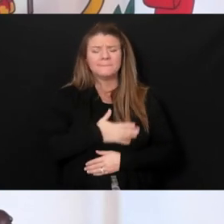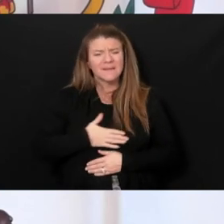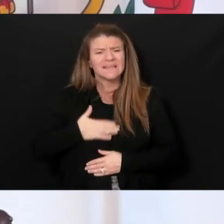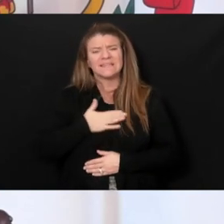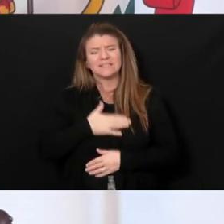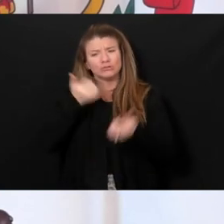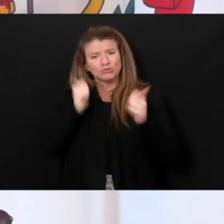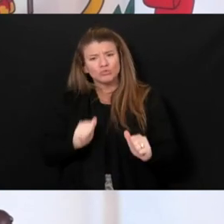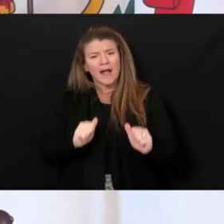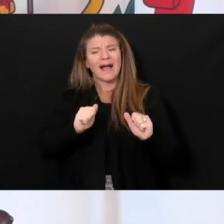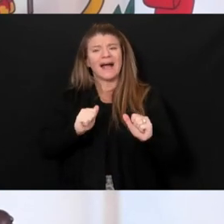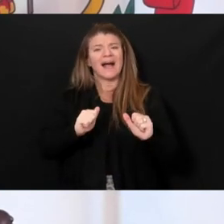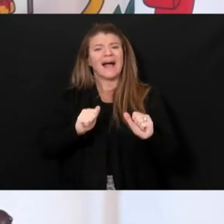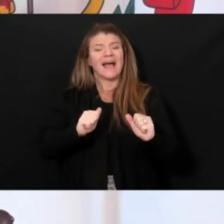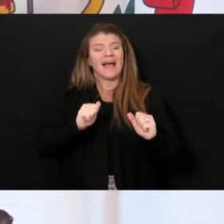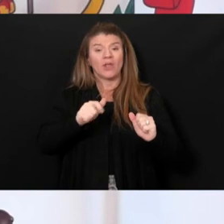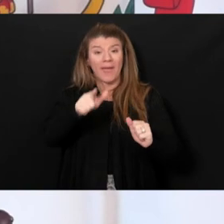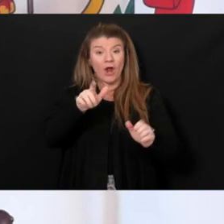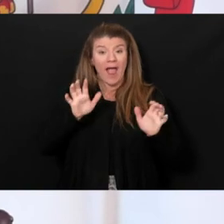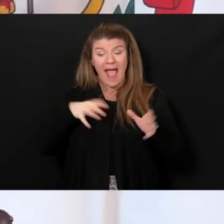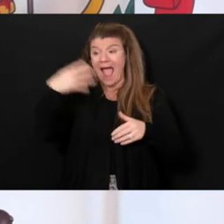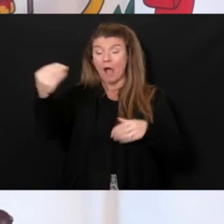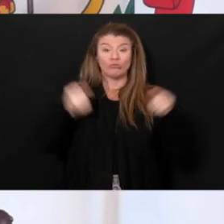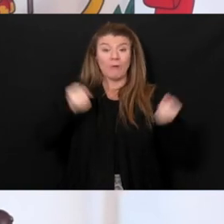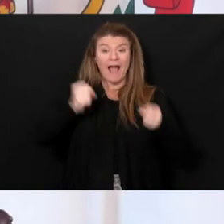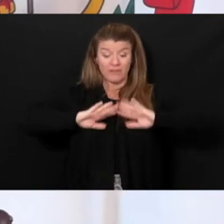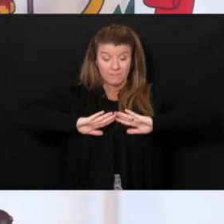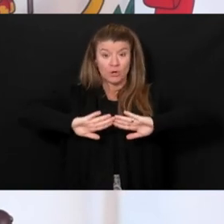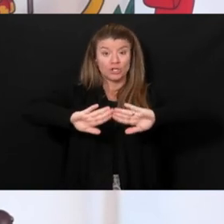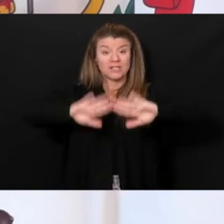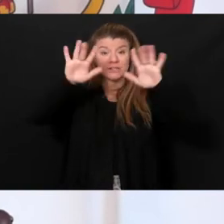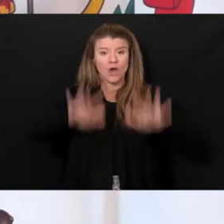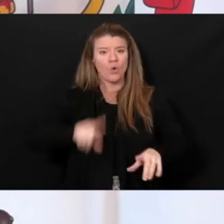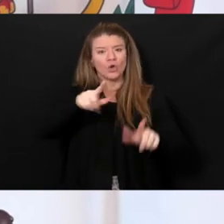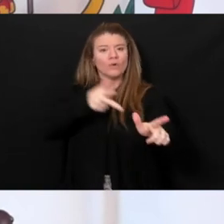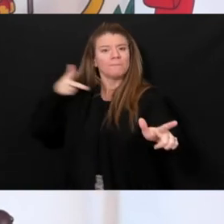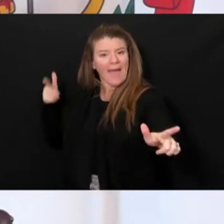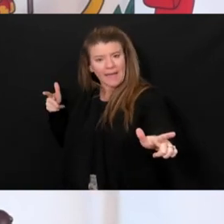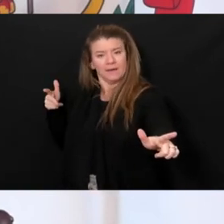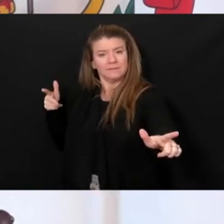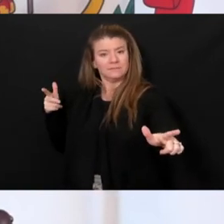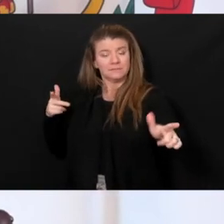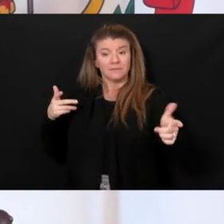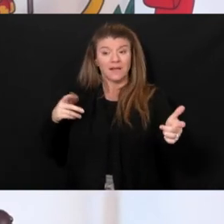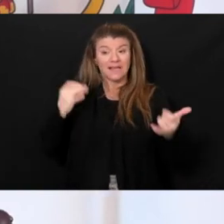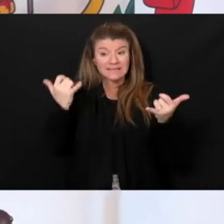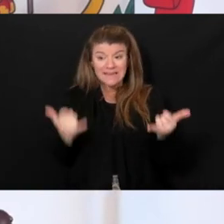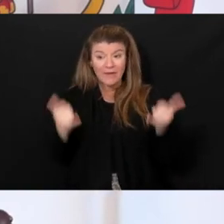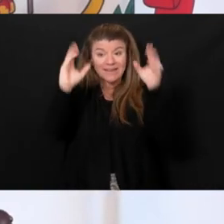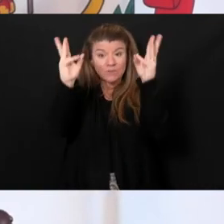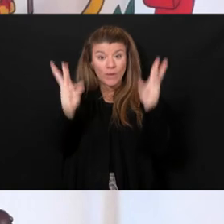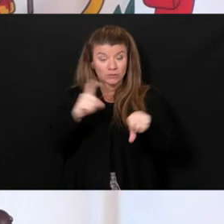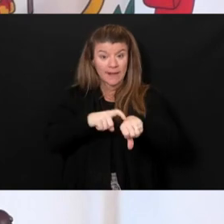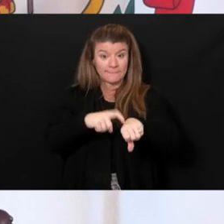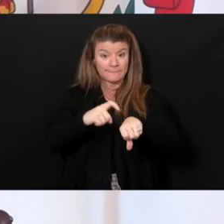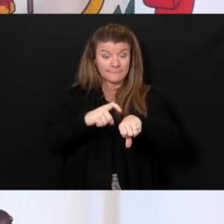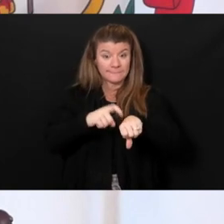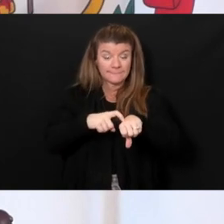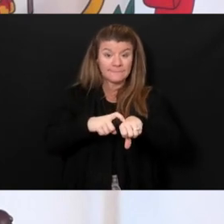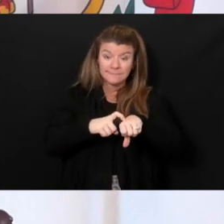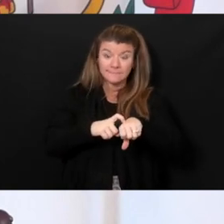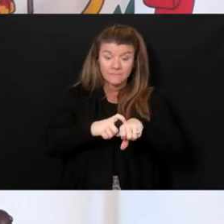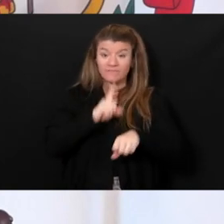try to stay back from our snowplows and do all the things that you have to do. It's wintertime, West Virginia. And